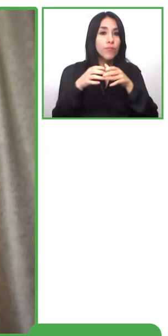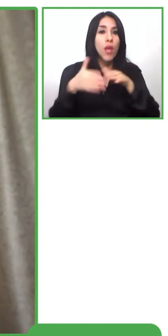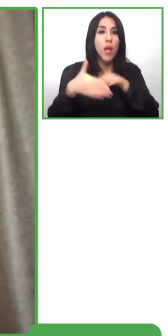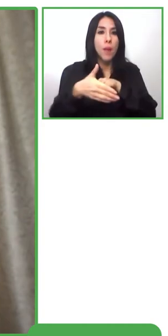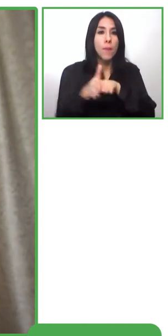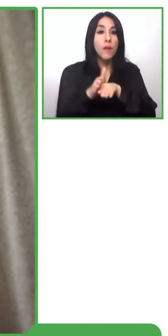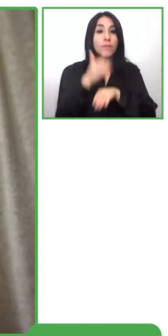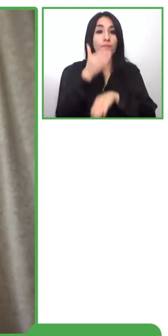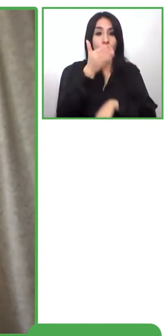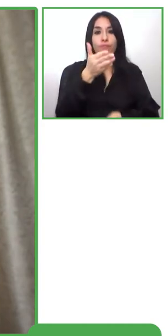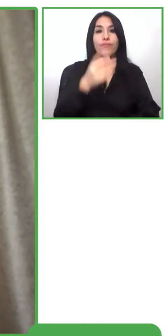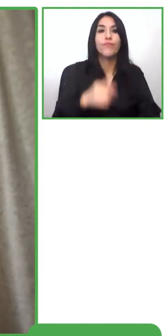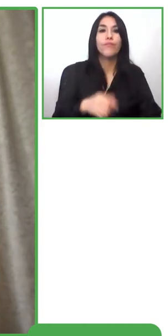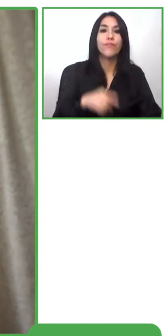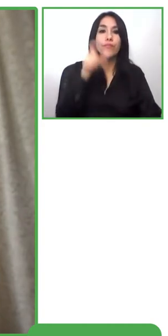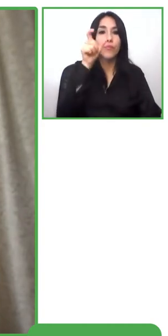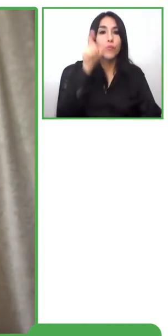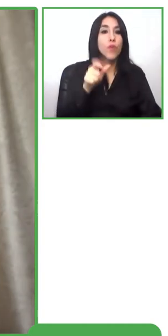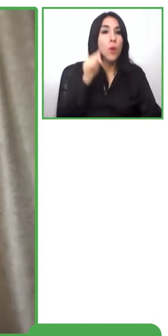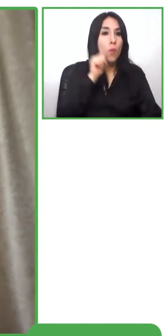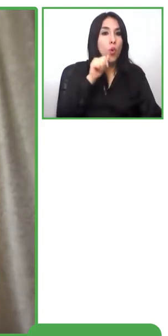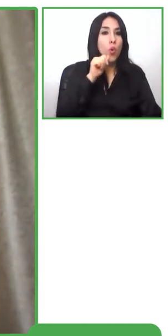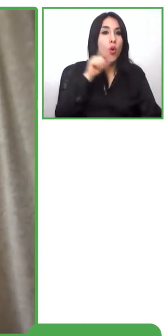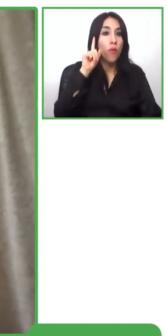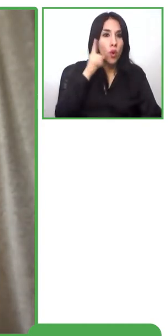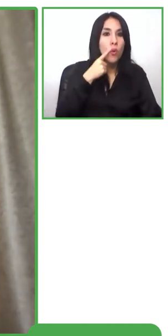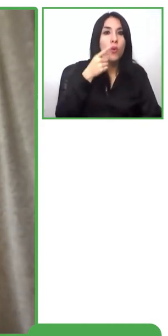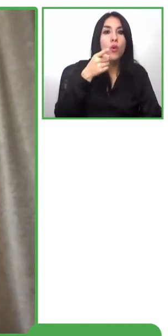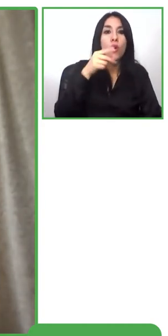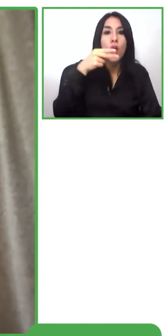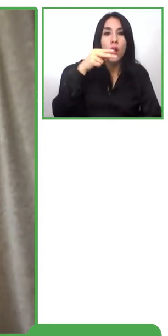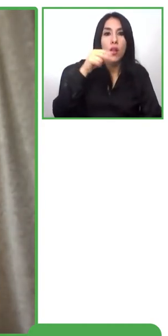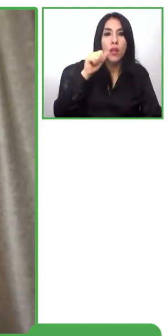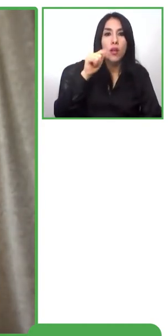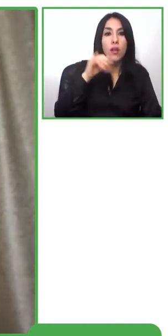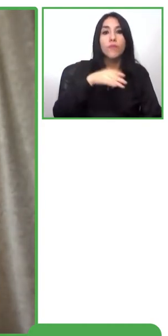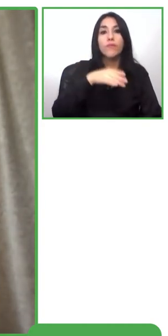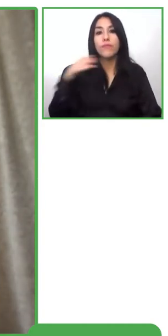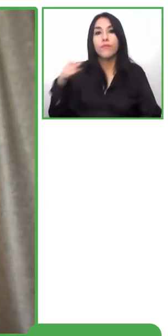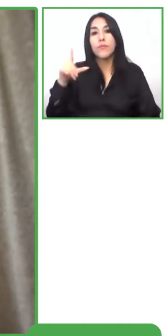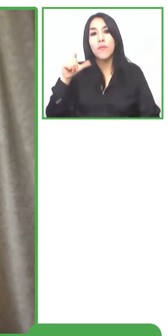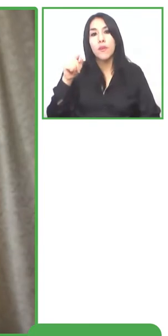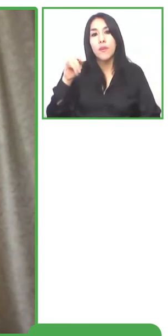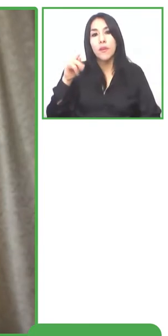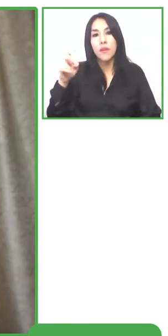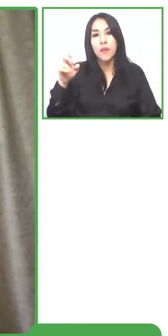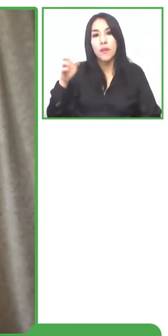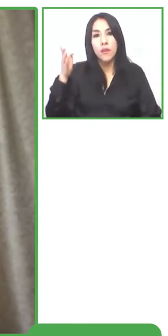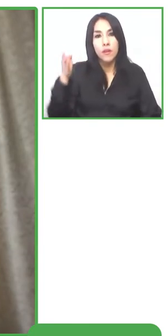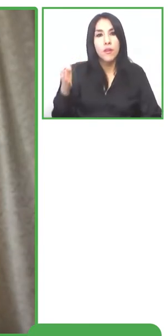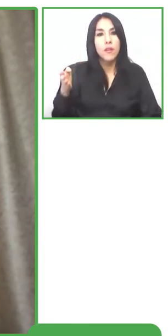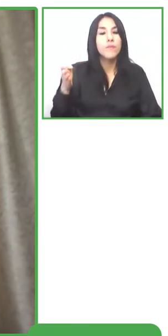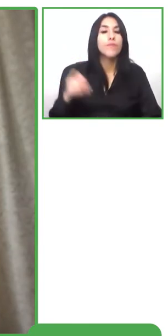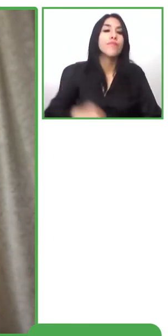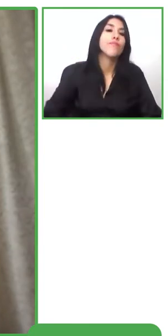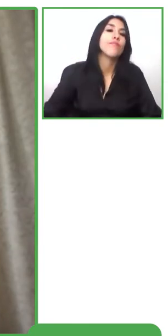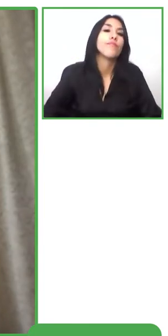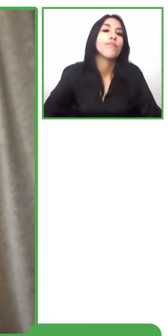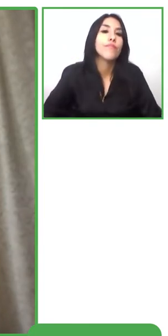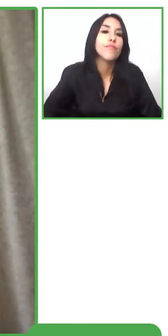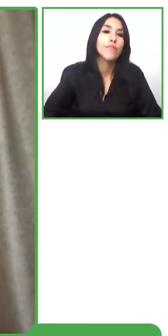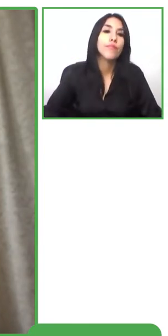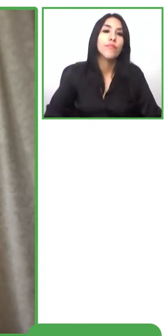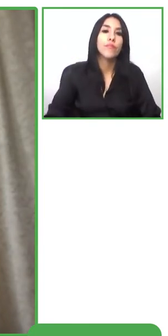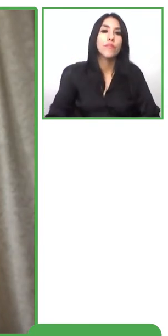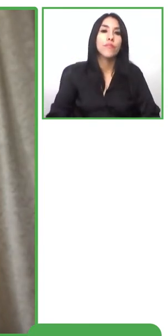Tashi and Blake Widmer. They belong and have built this